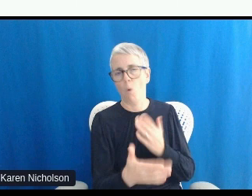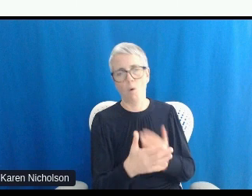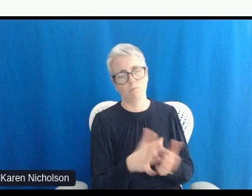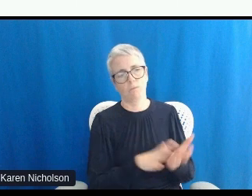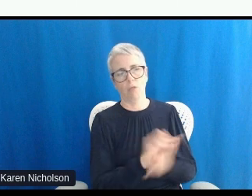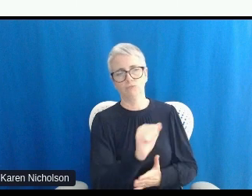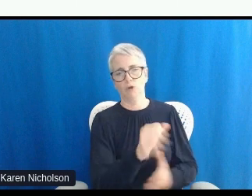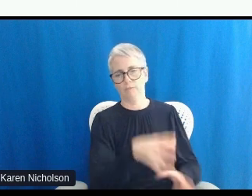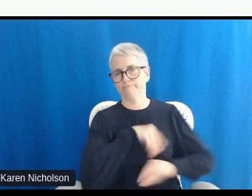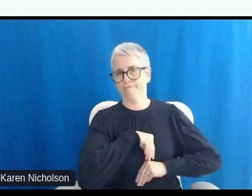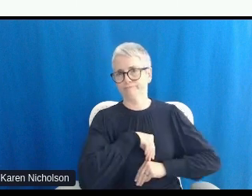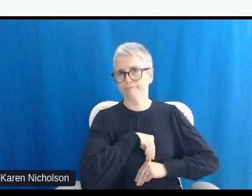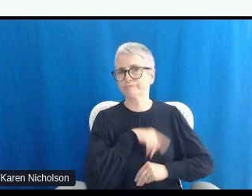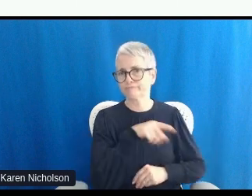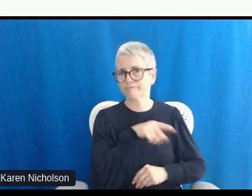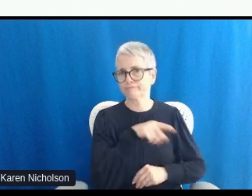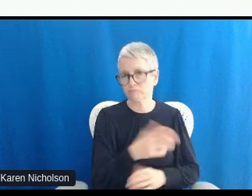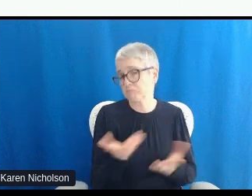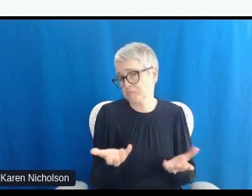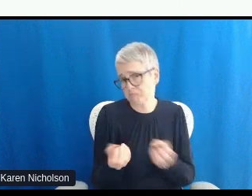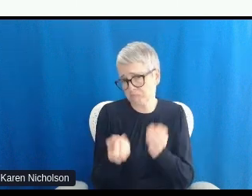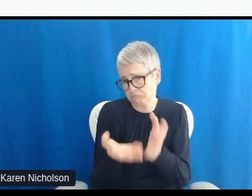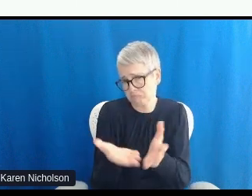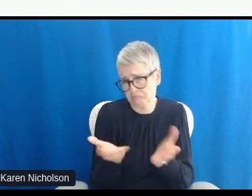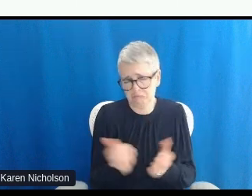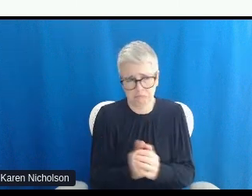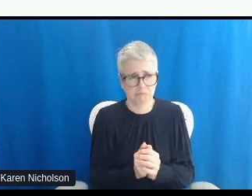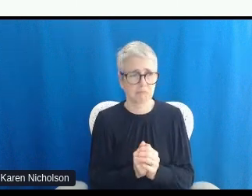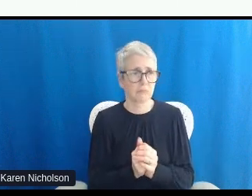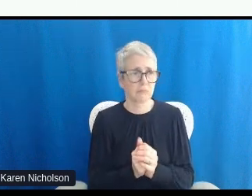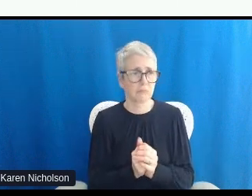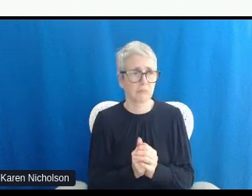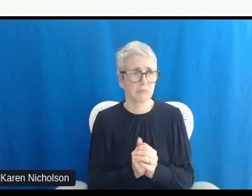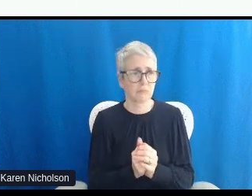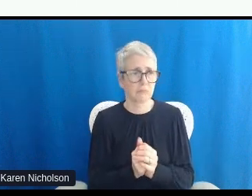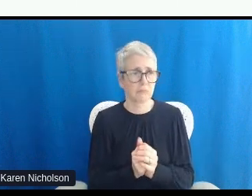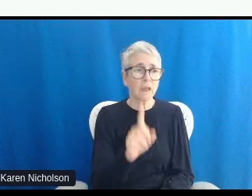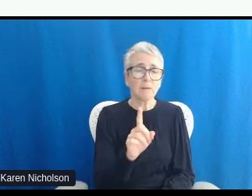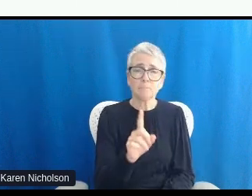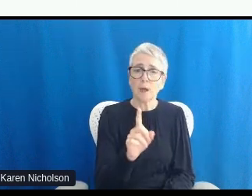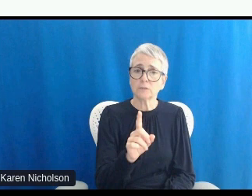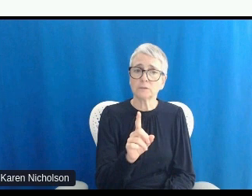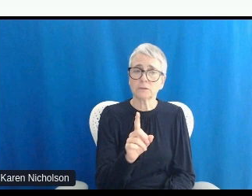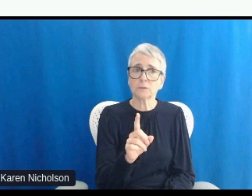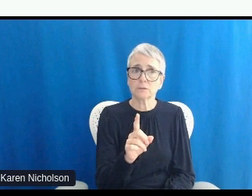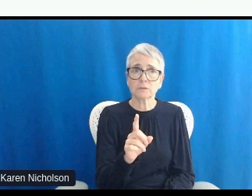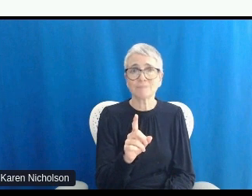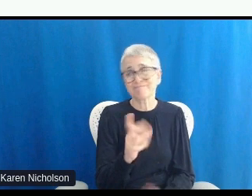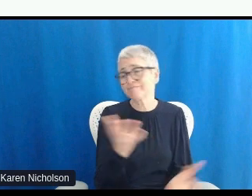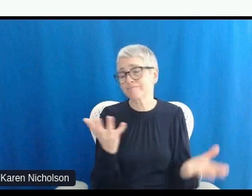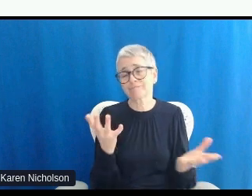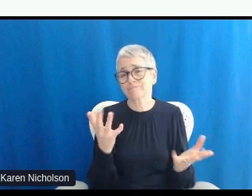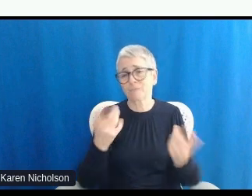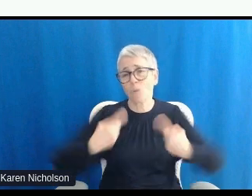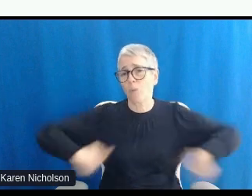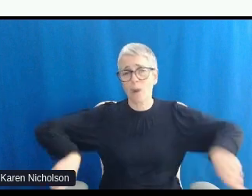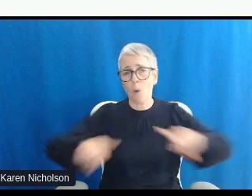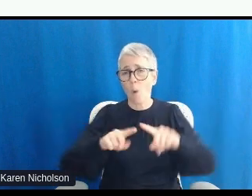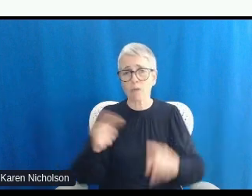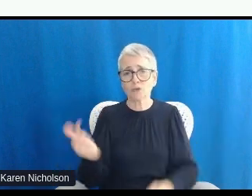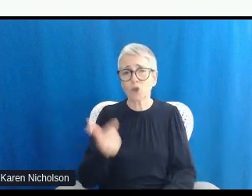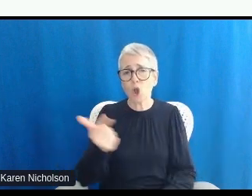in. So just to add a bit more context. But everyone is on a journey, and I think every country that